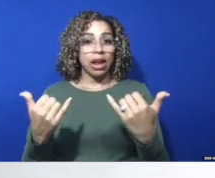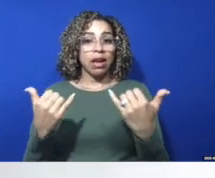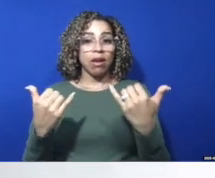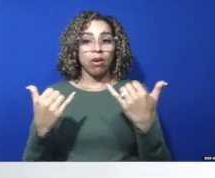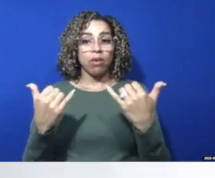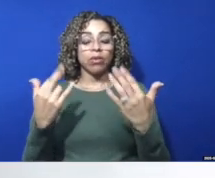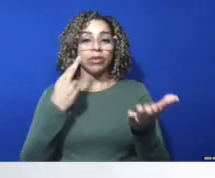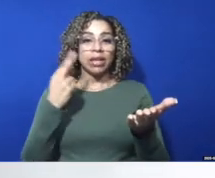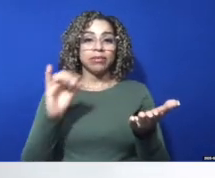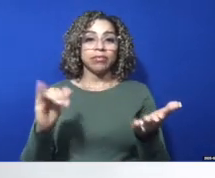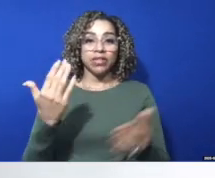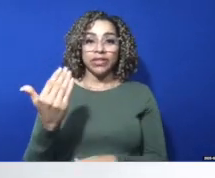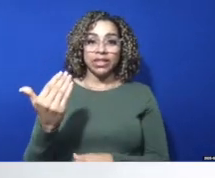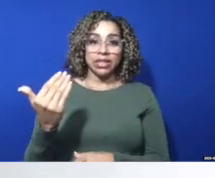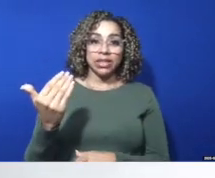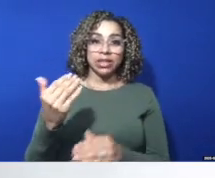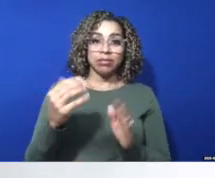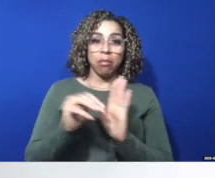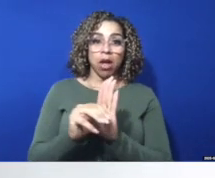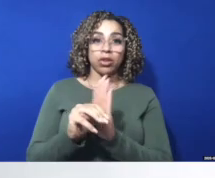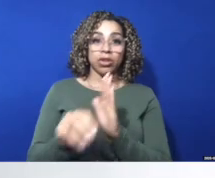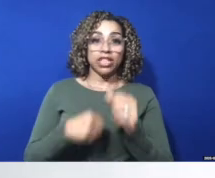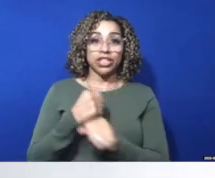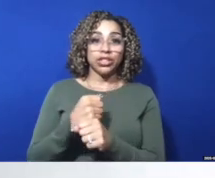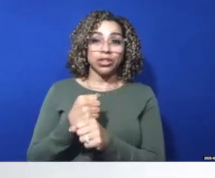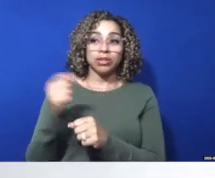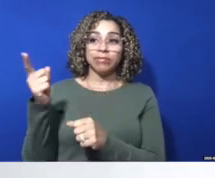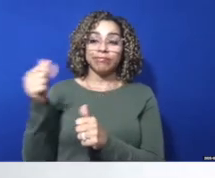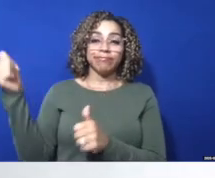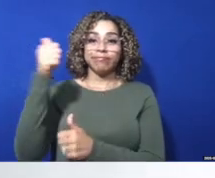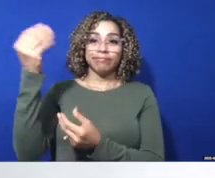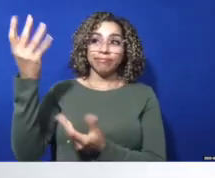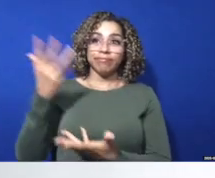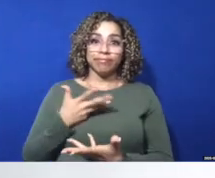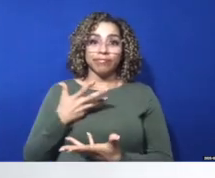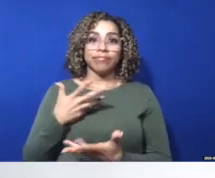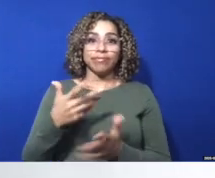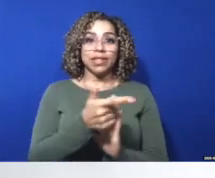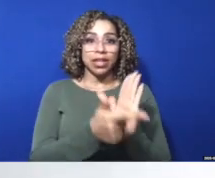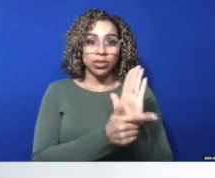model years, and that is guidance that's been given to us. We've got statutory,